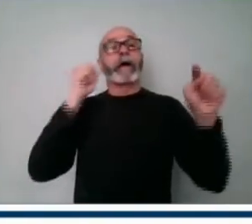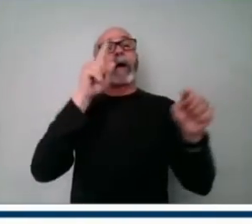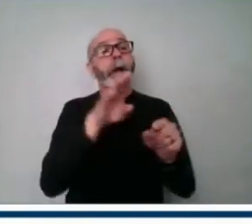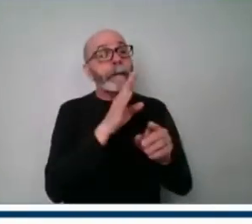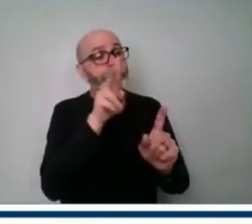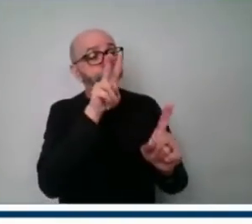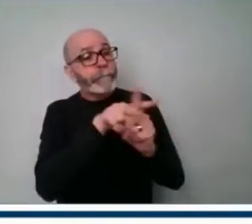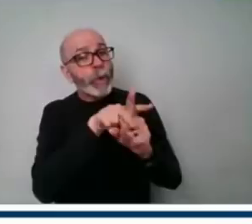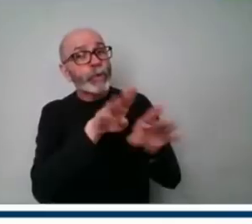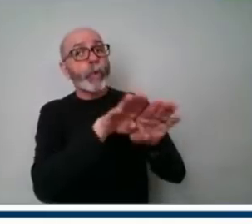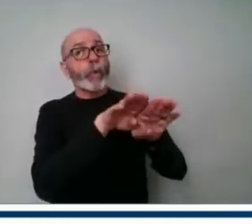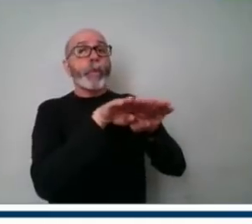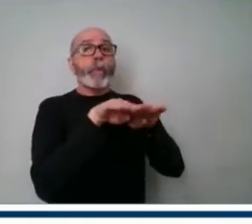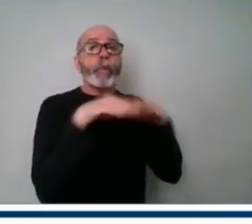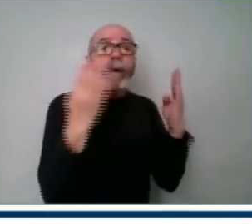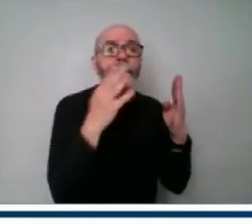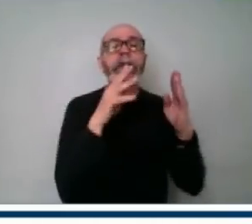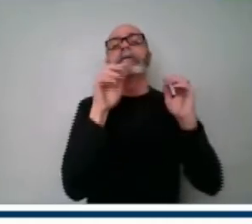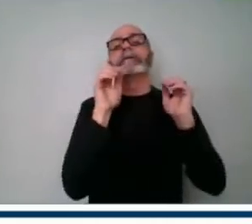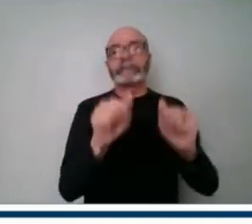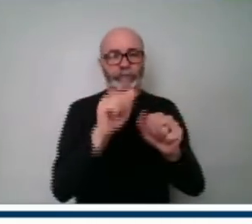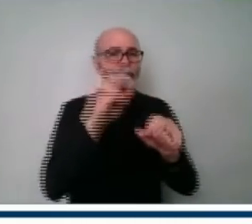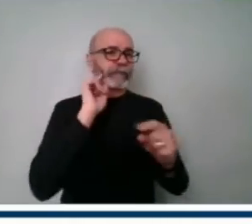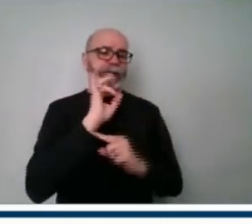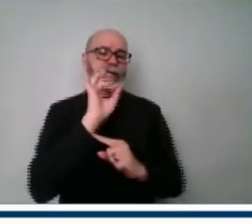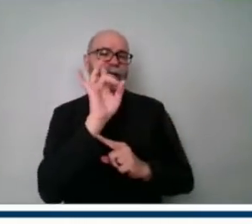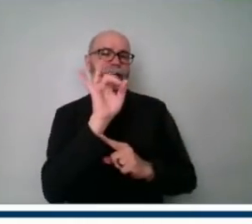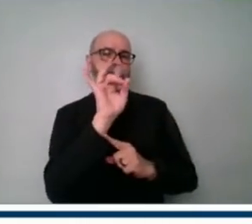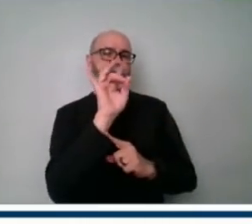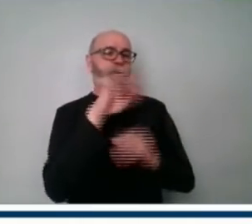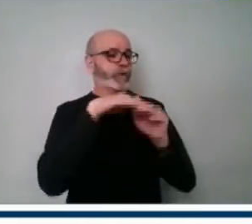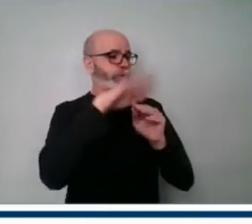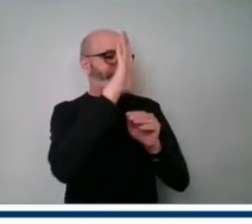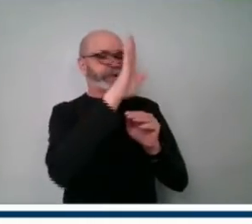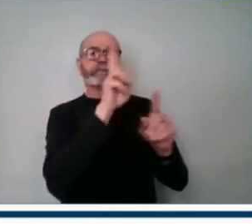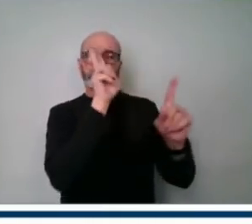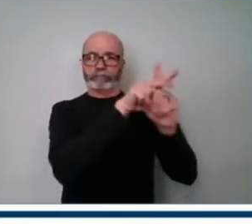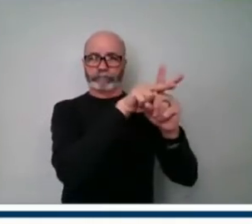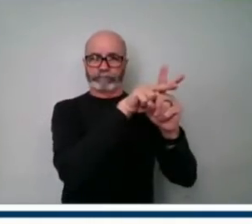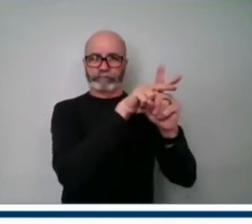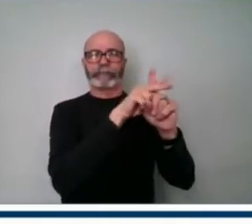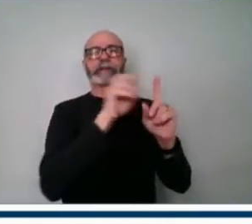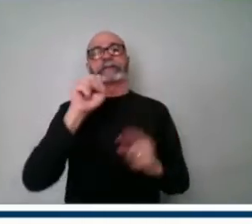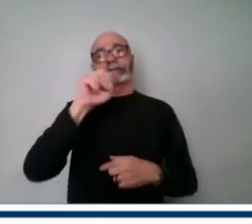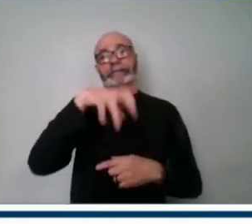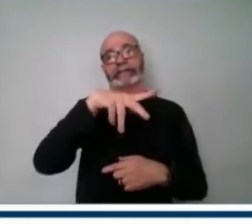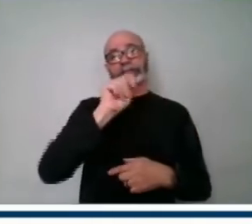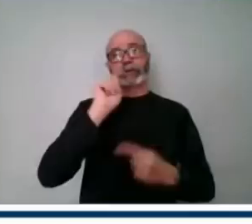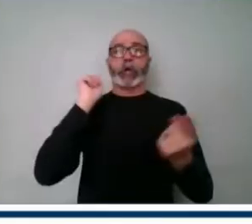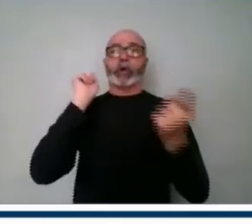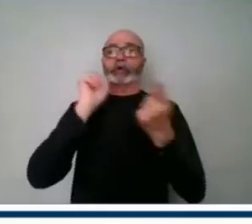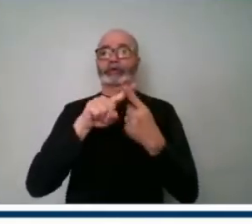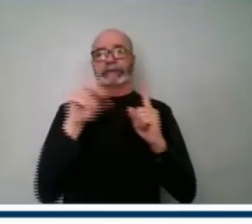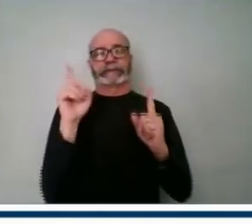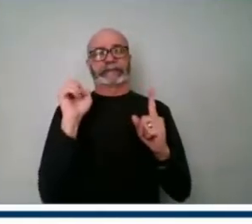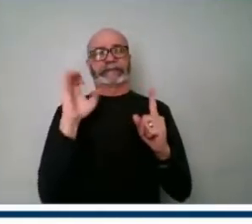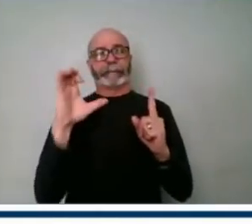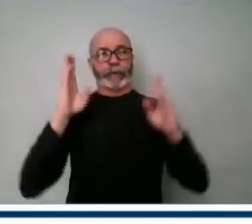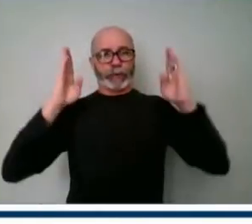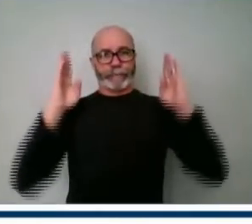80. Those born between September 1st and December 31st can now start booking as of Monday.